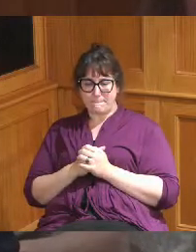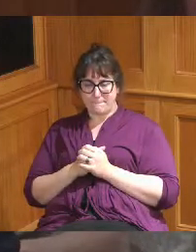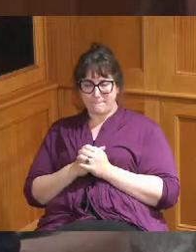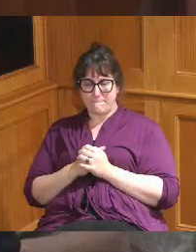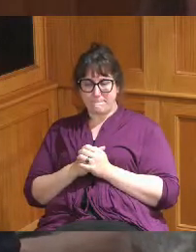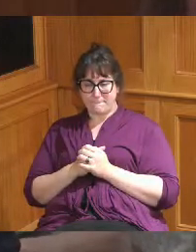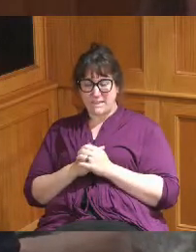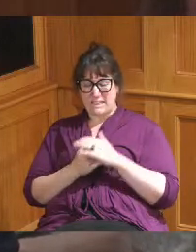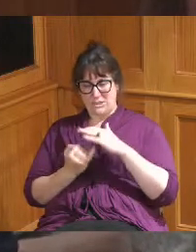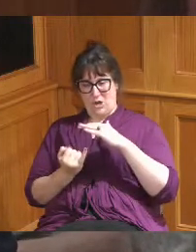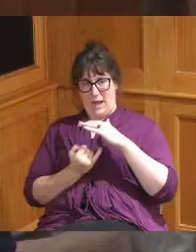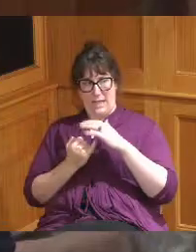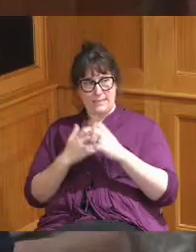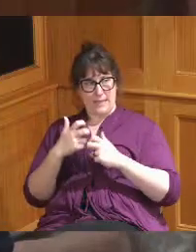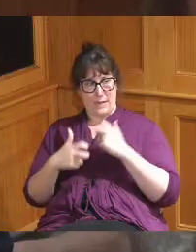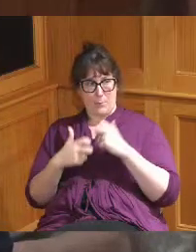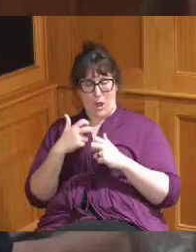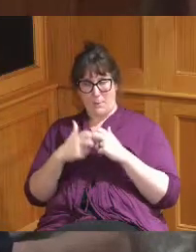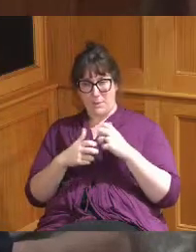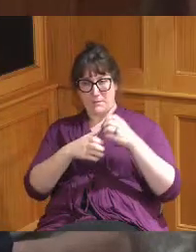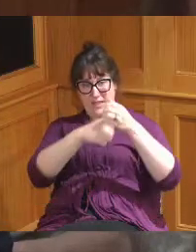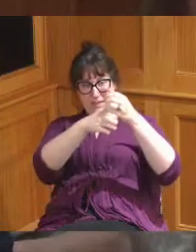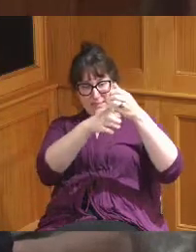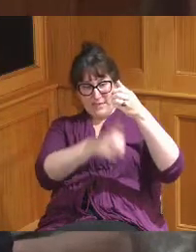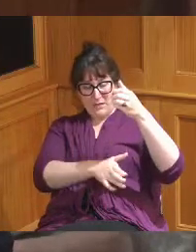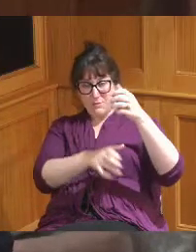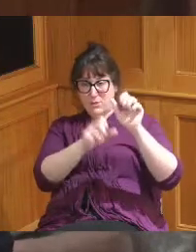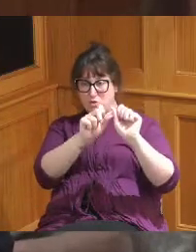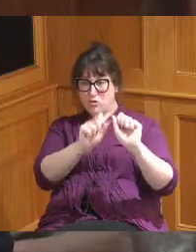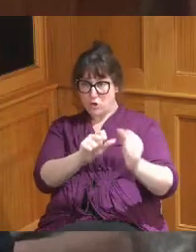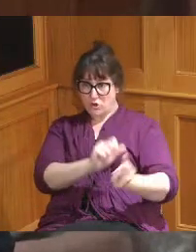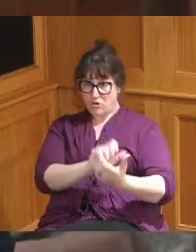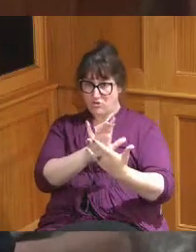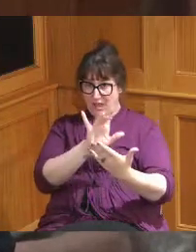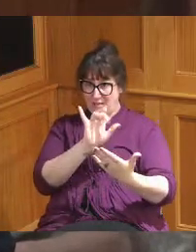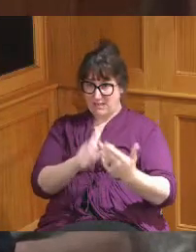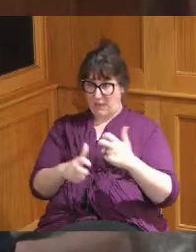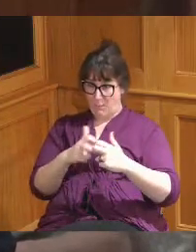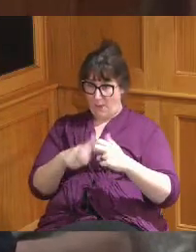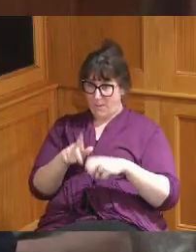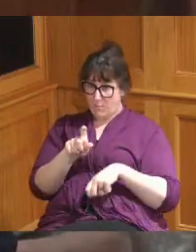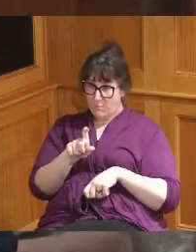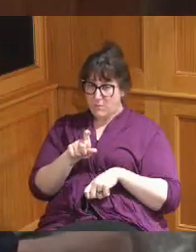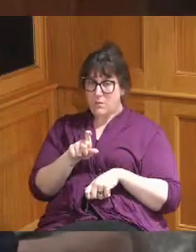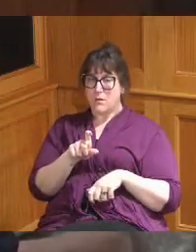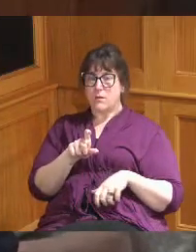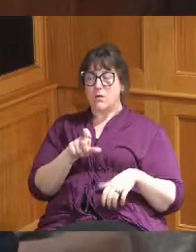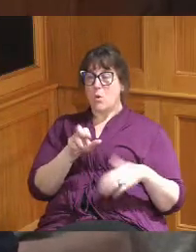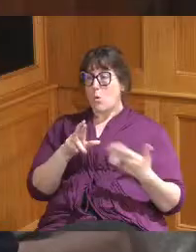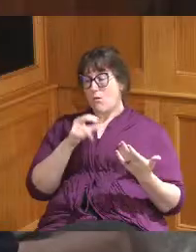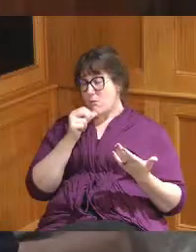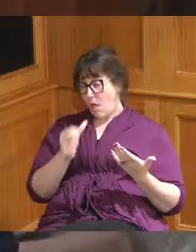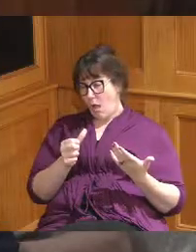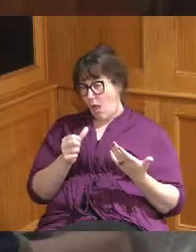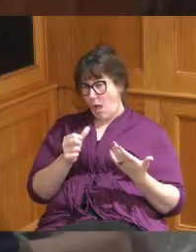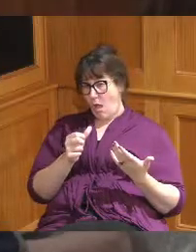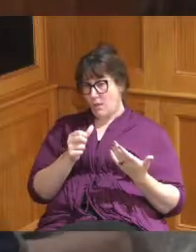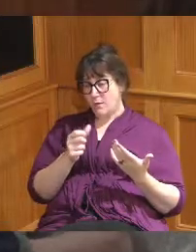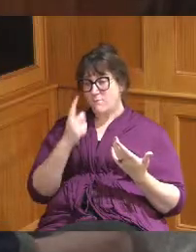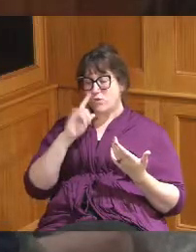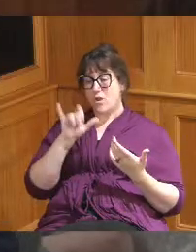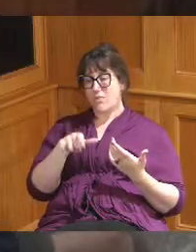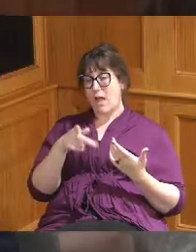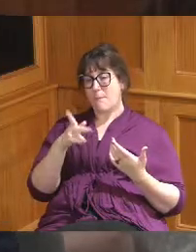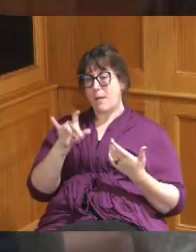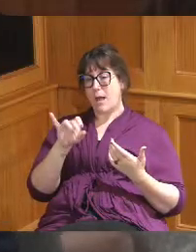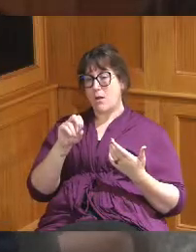isolated problem here that the downspouts could address. What it would not address, that kind of a pilot in the combined sewer area,